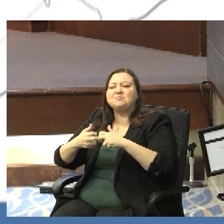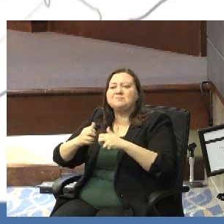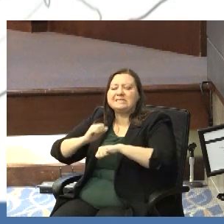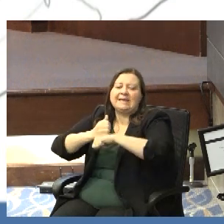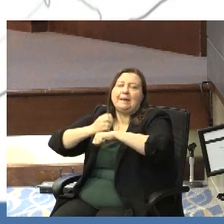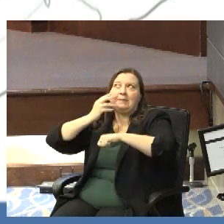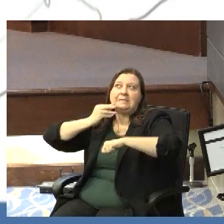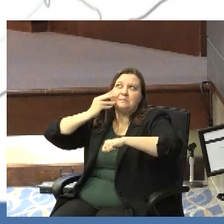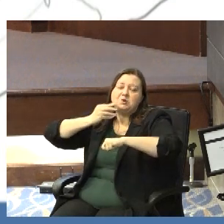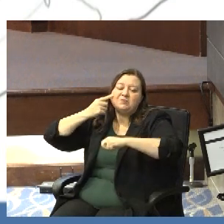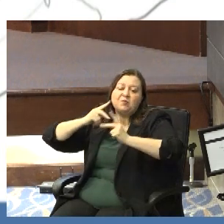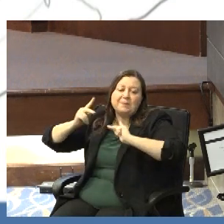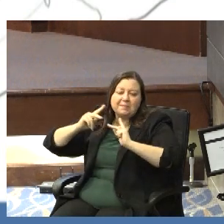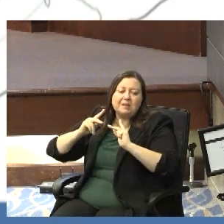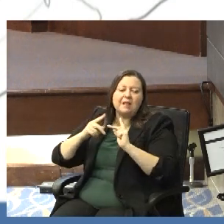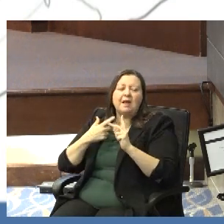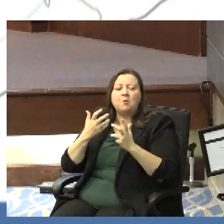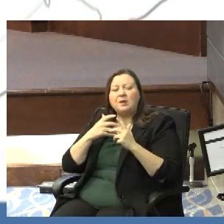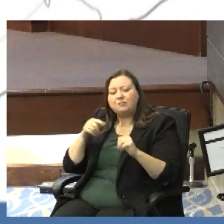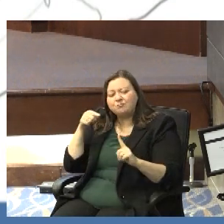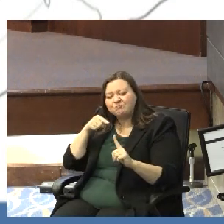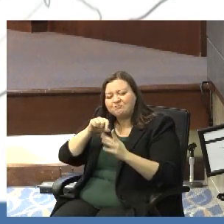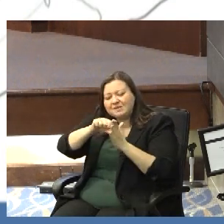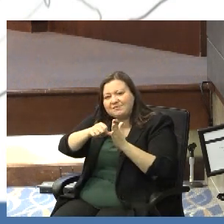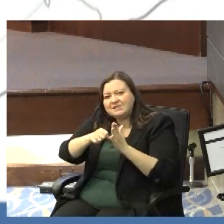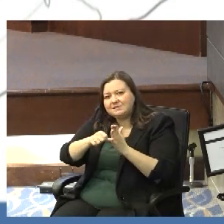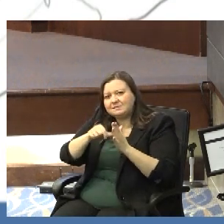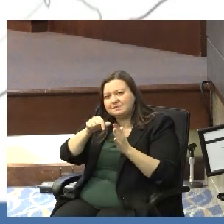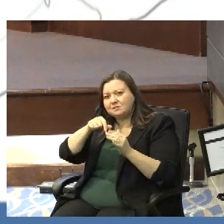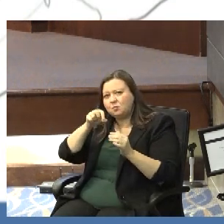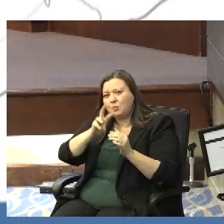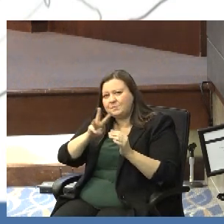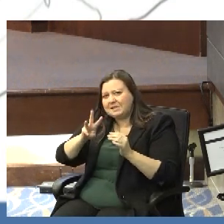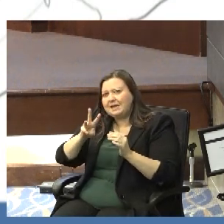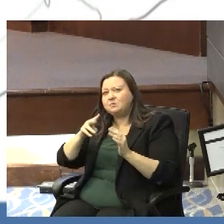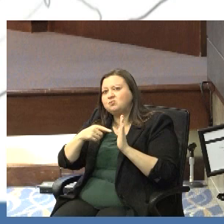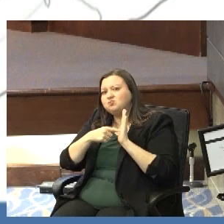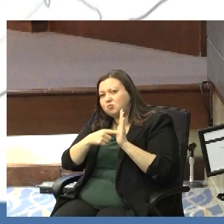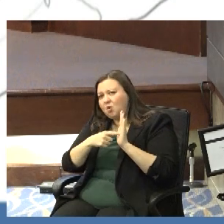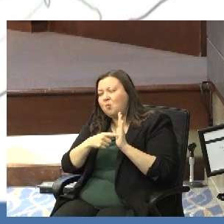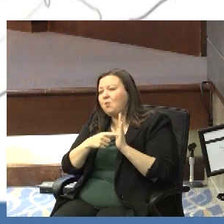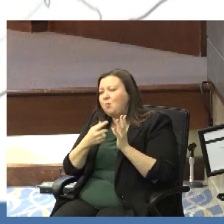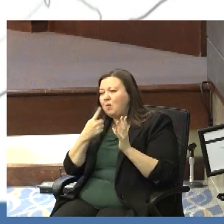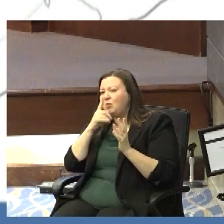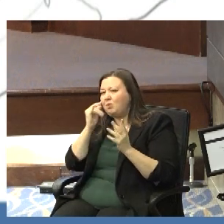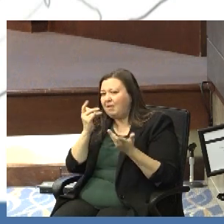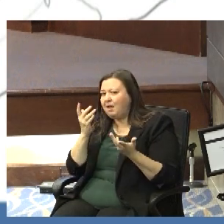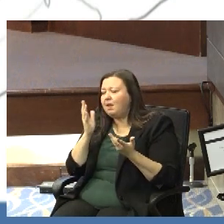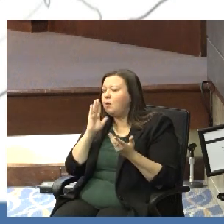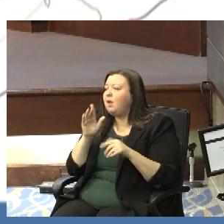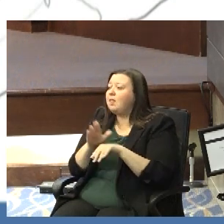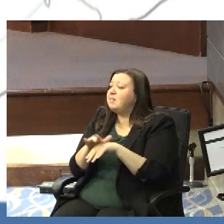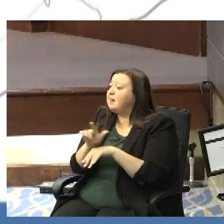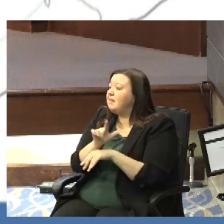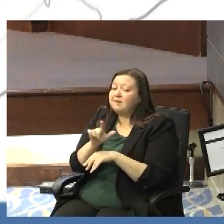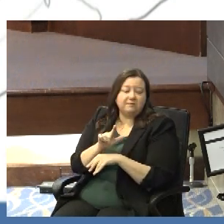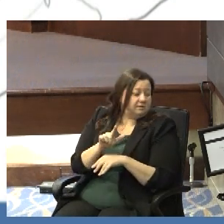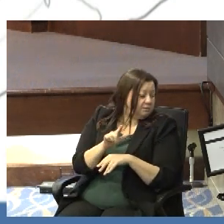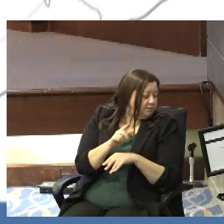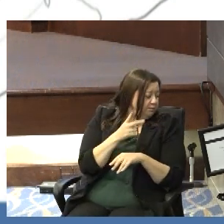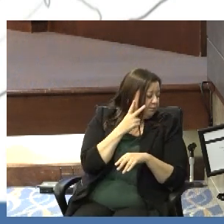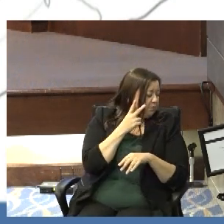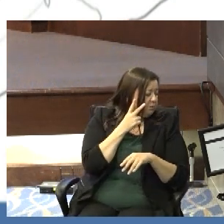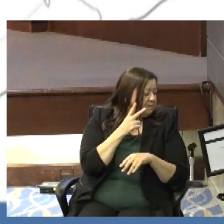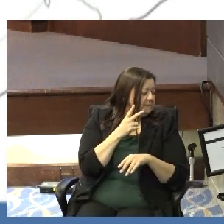experience. I wanted to hone in on the site just for a visual reference. On the left-hand side, you'll see